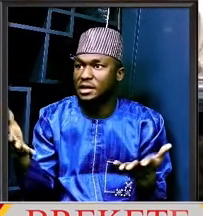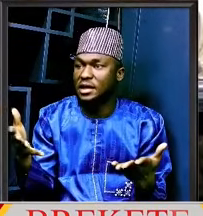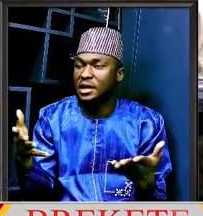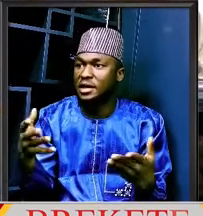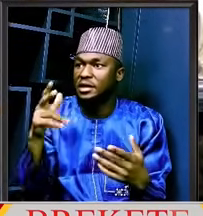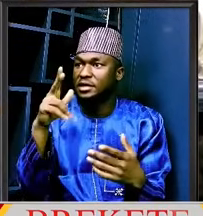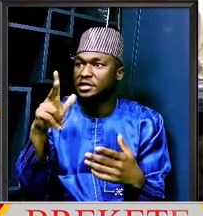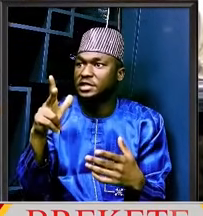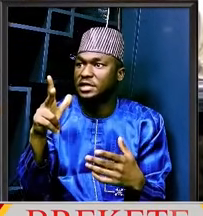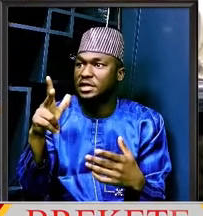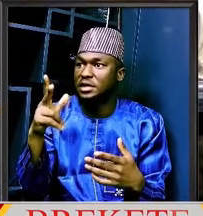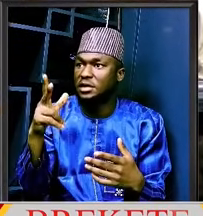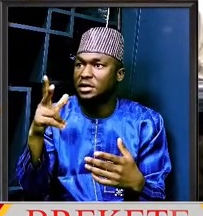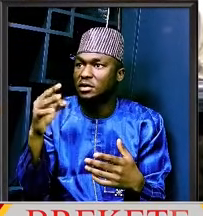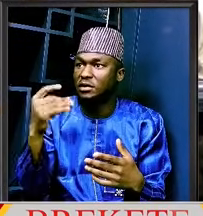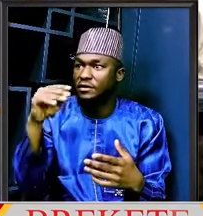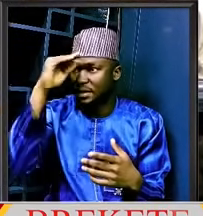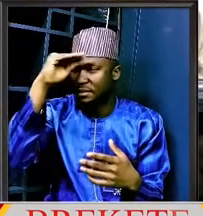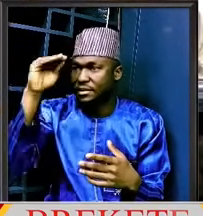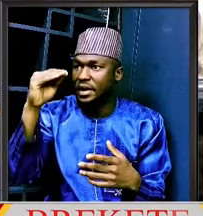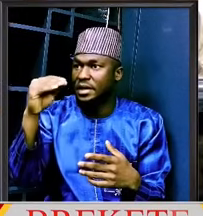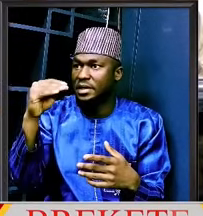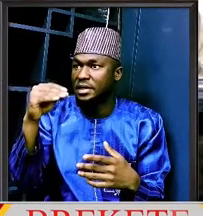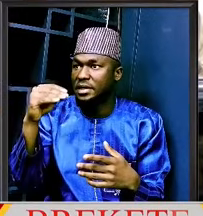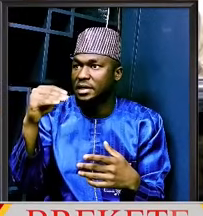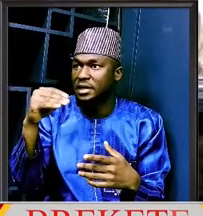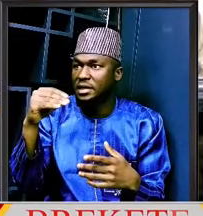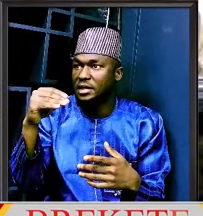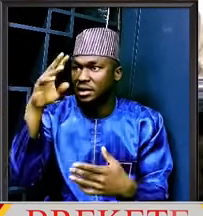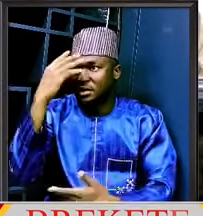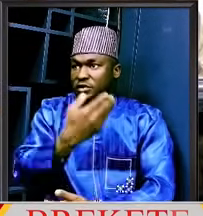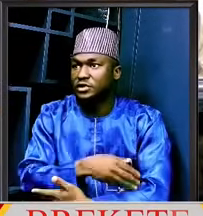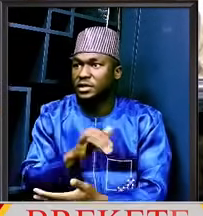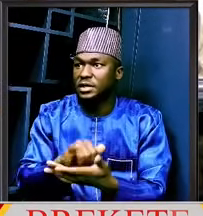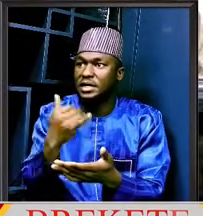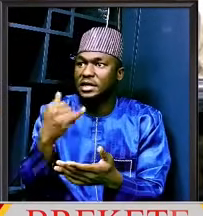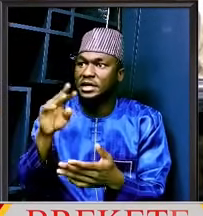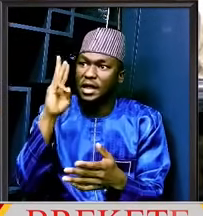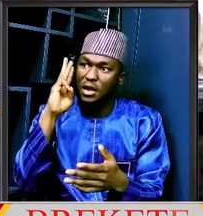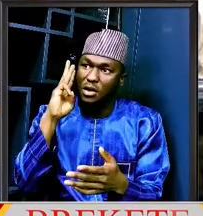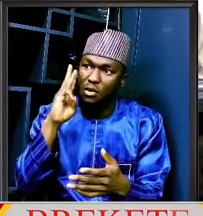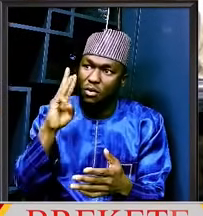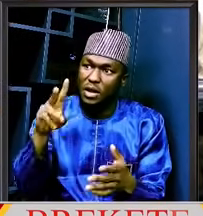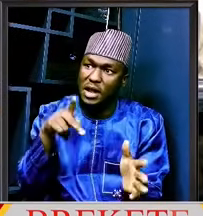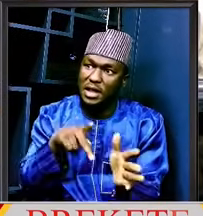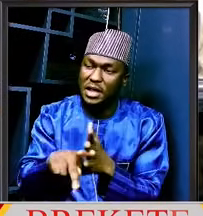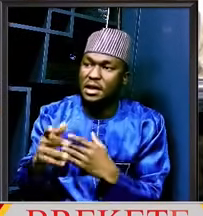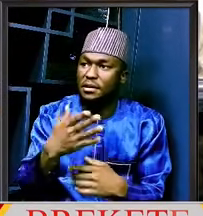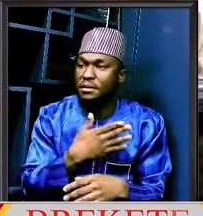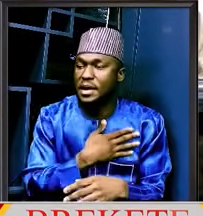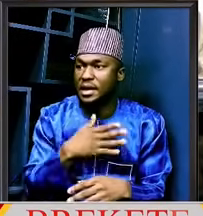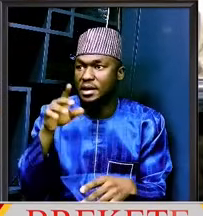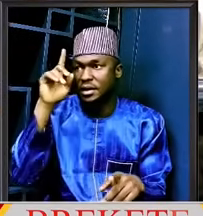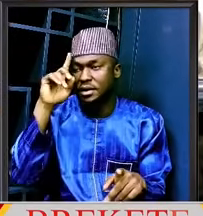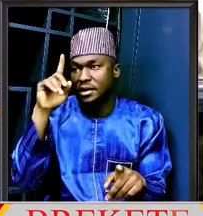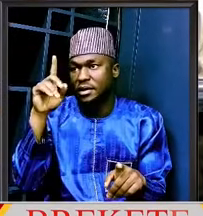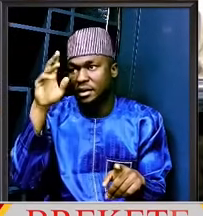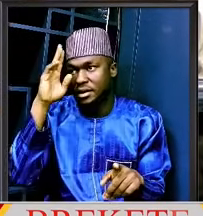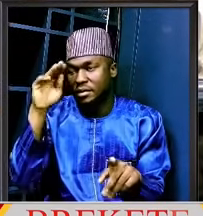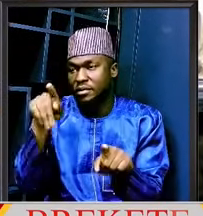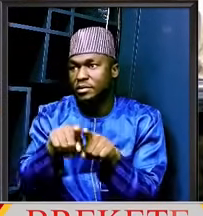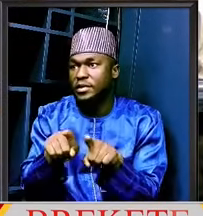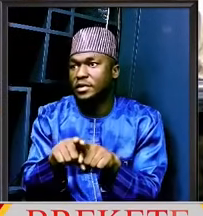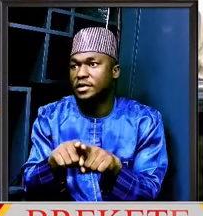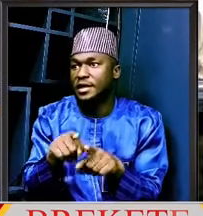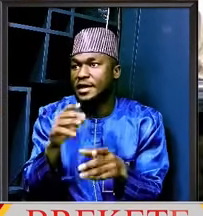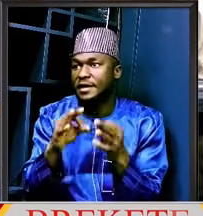sons still came to the house, said threatening my other brother that they are going to kill him if they don't see their father today. The father that was